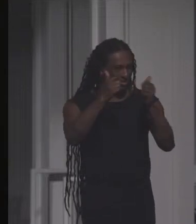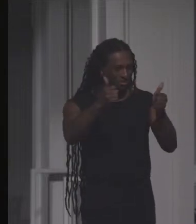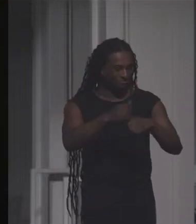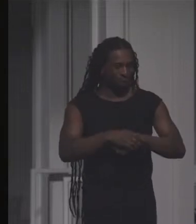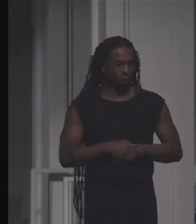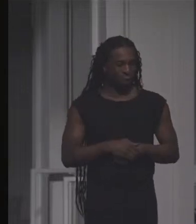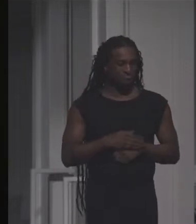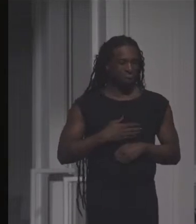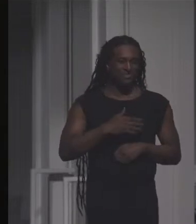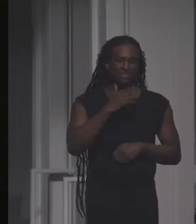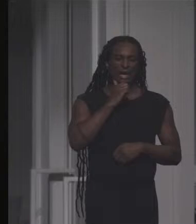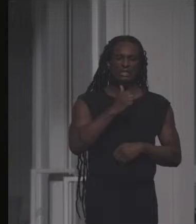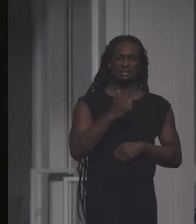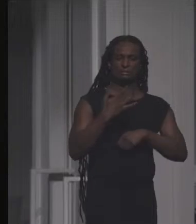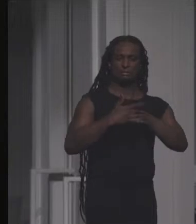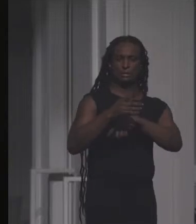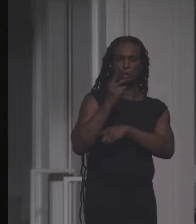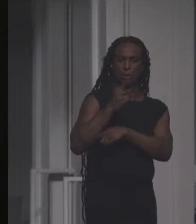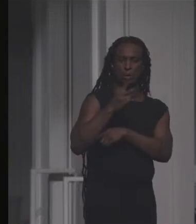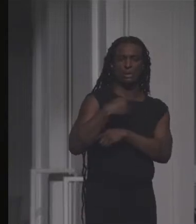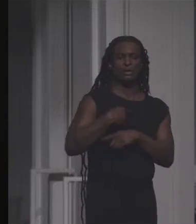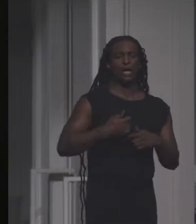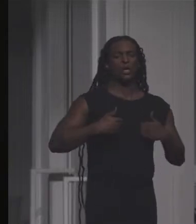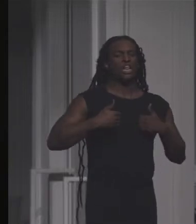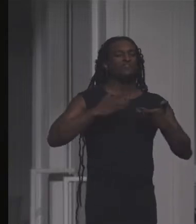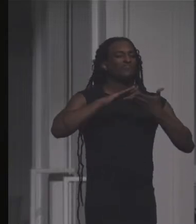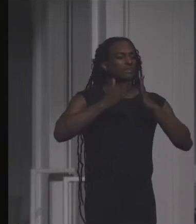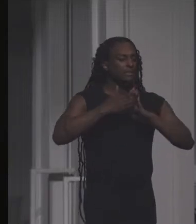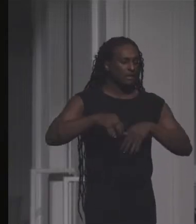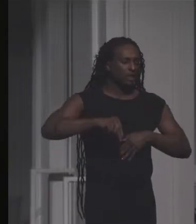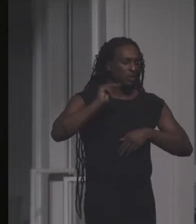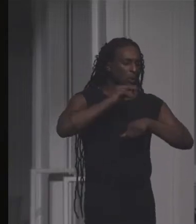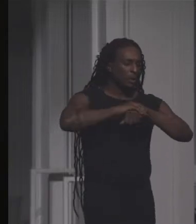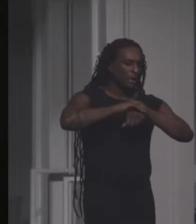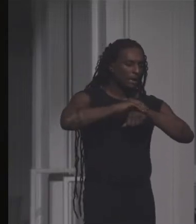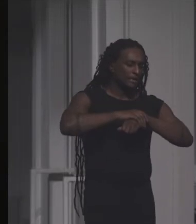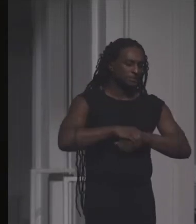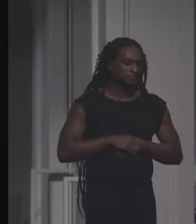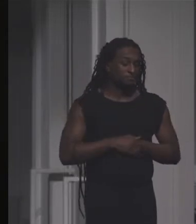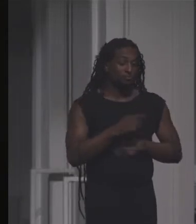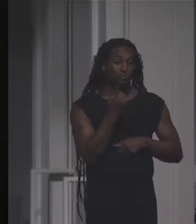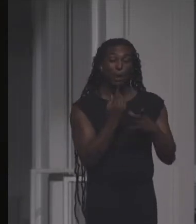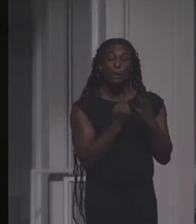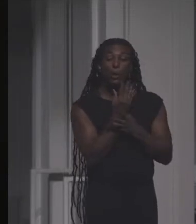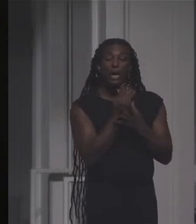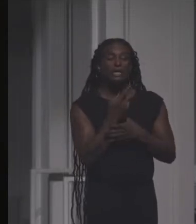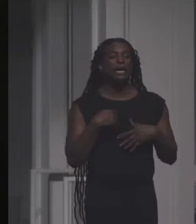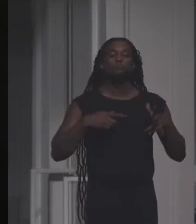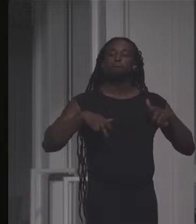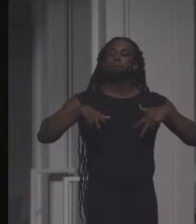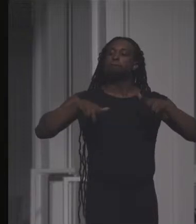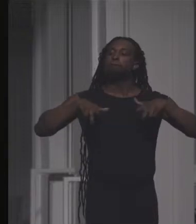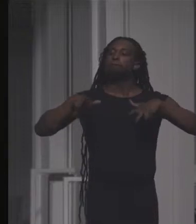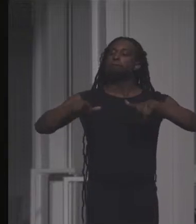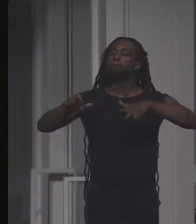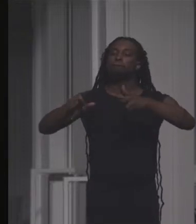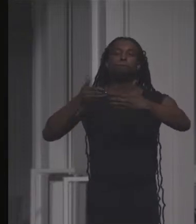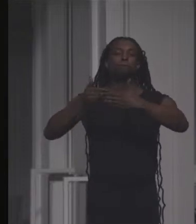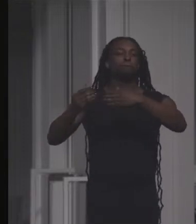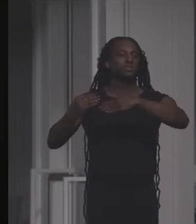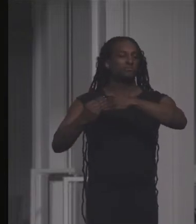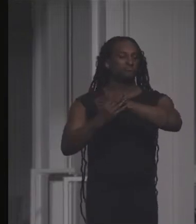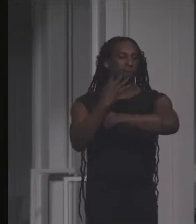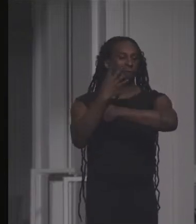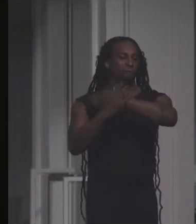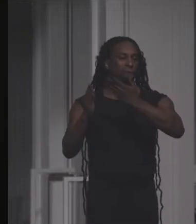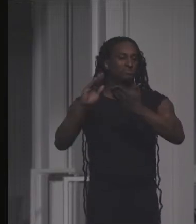I was living in Hull, a city in the north of England. And one spring, I hiked north up the coast to a town called